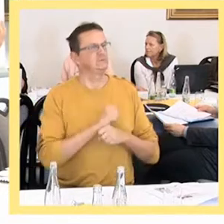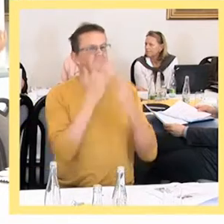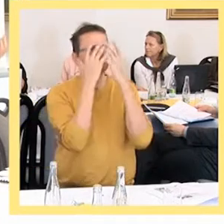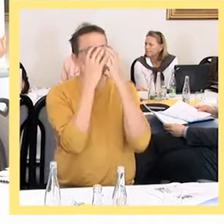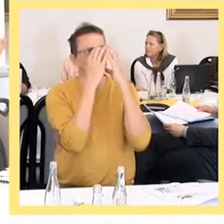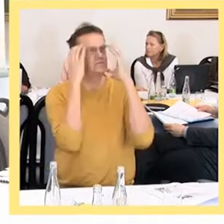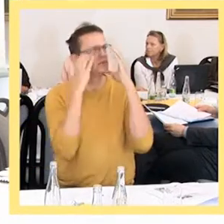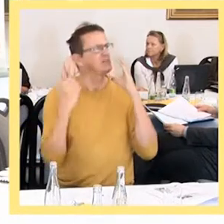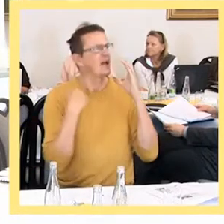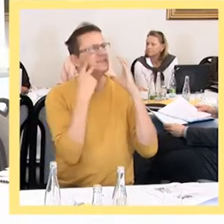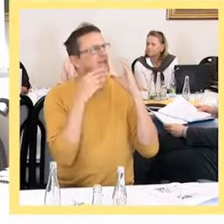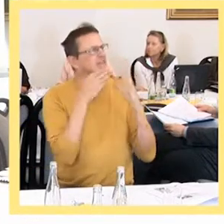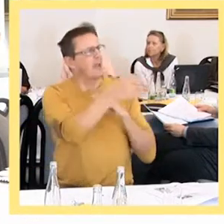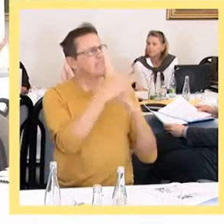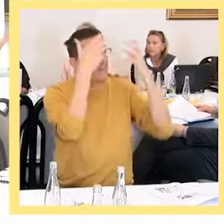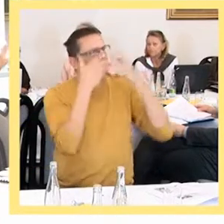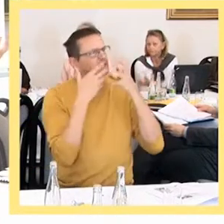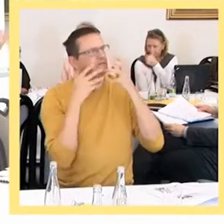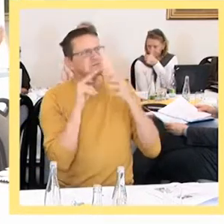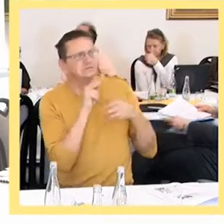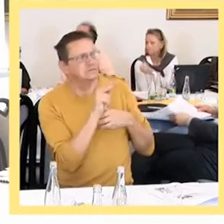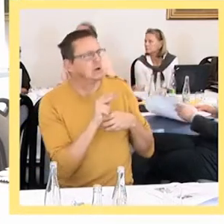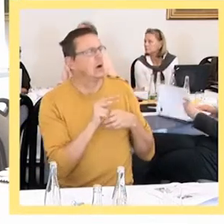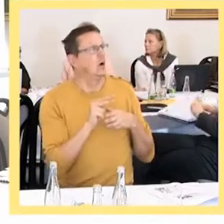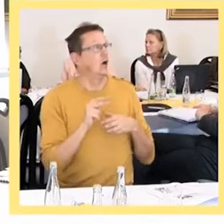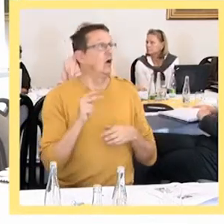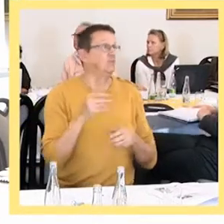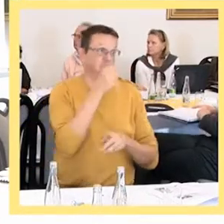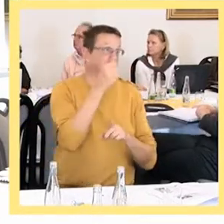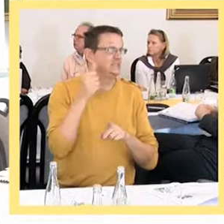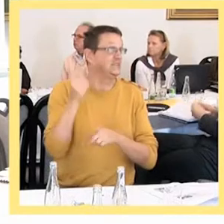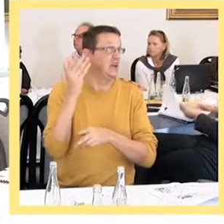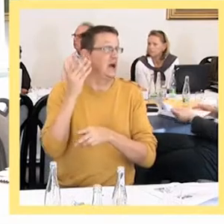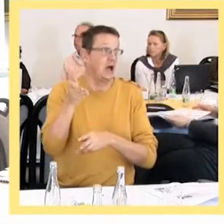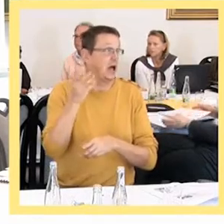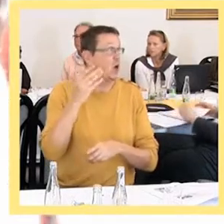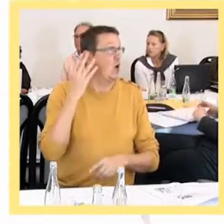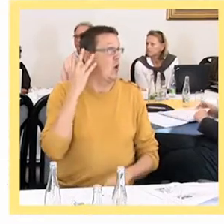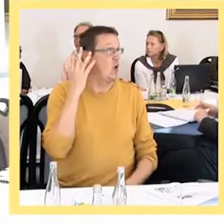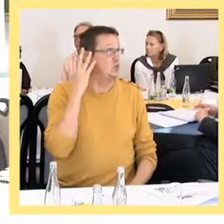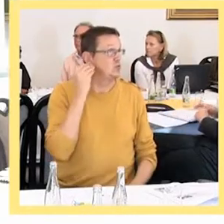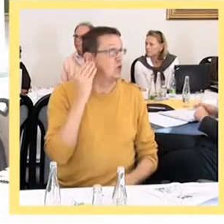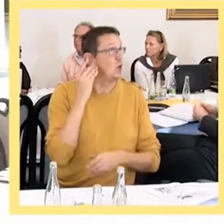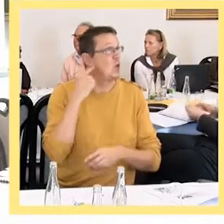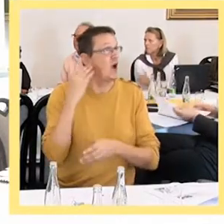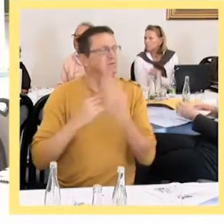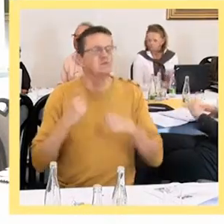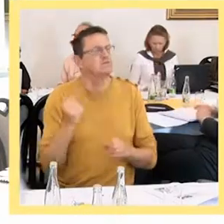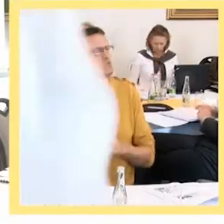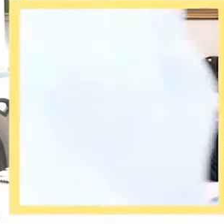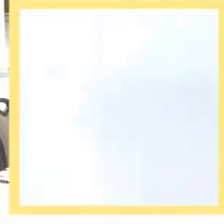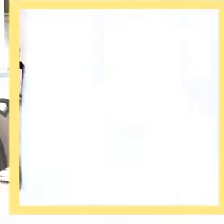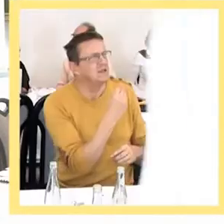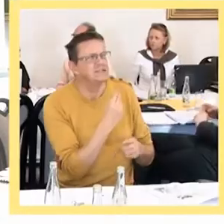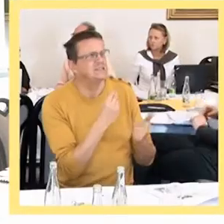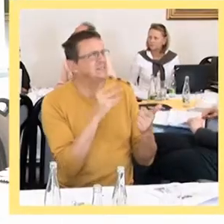visors. It's very difficult. And our people with hearing impairments particularly struggle to lip read and to understand through the